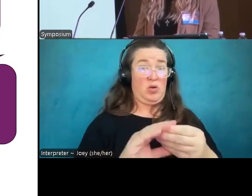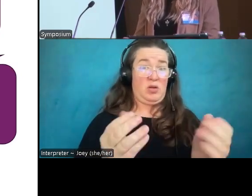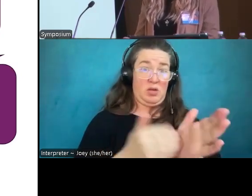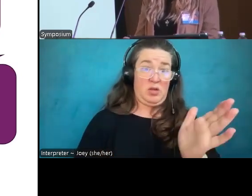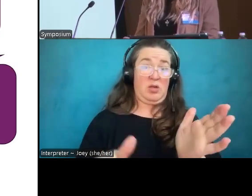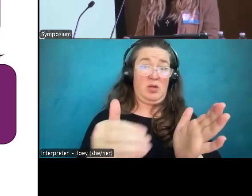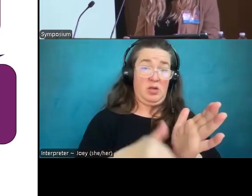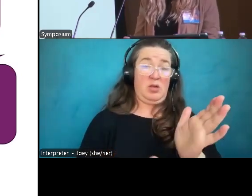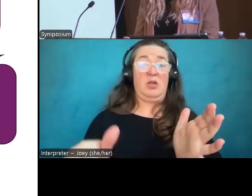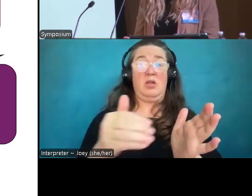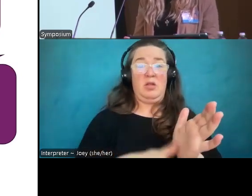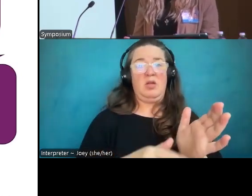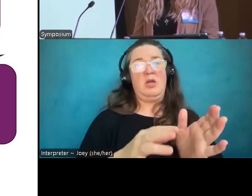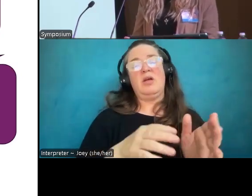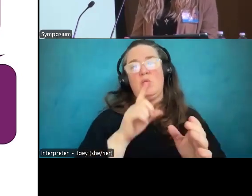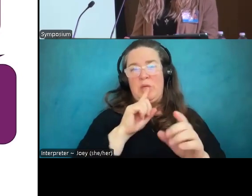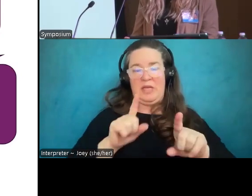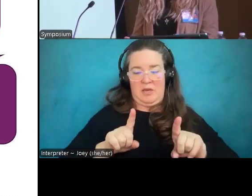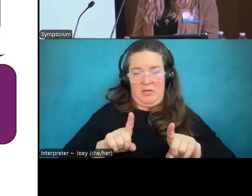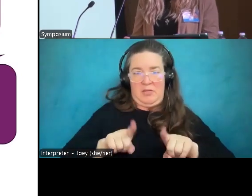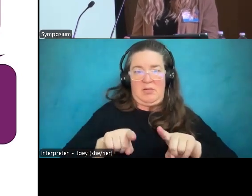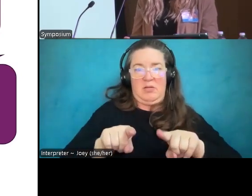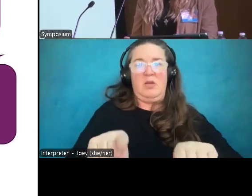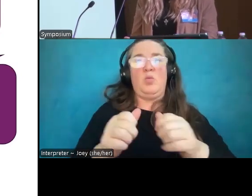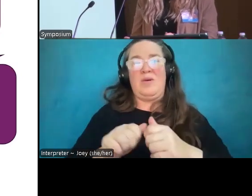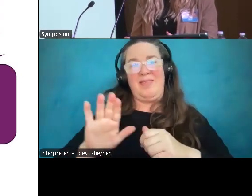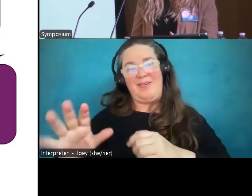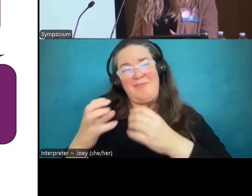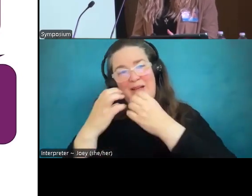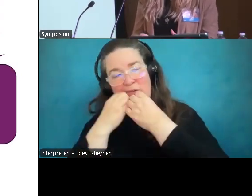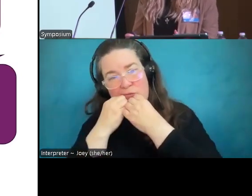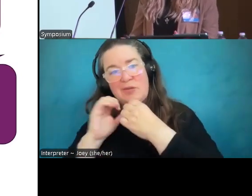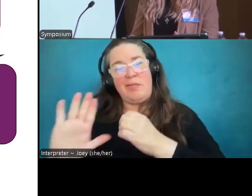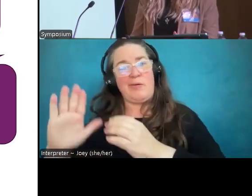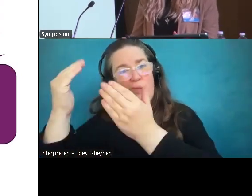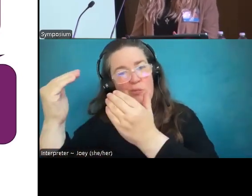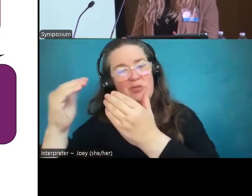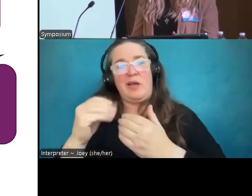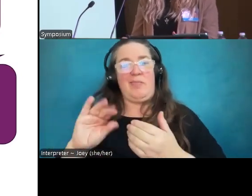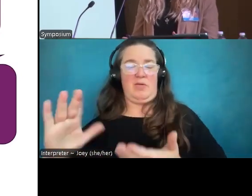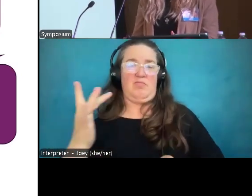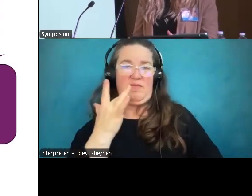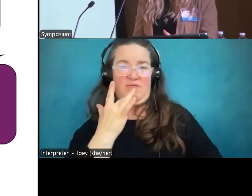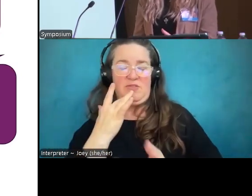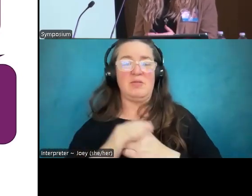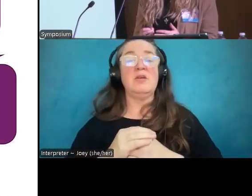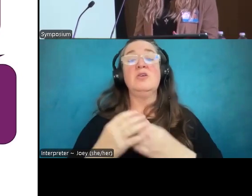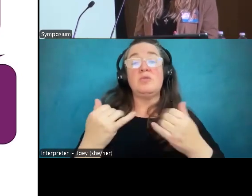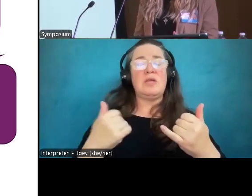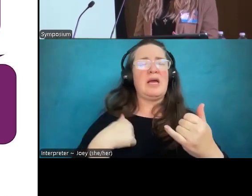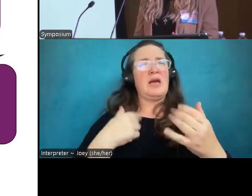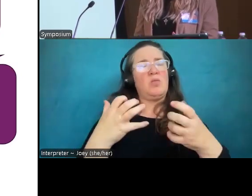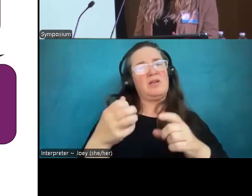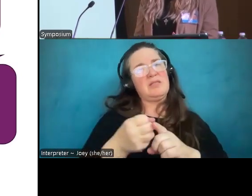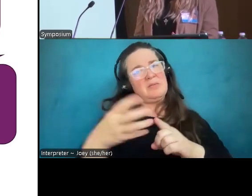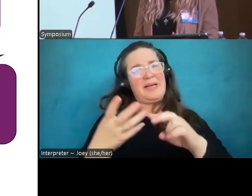and to preferences. And so today I'm going to talk about expanding that narrative to